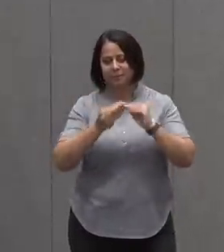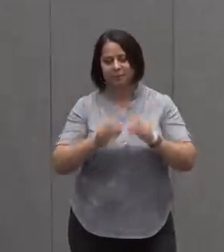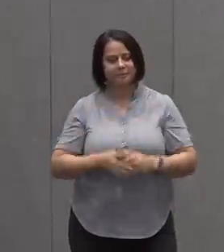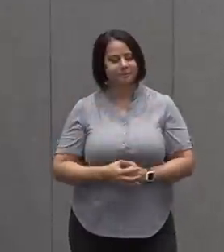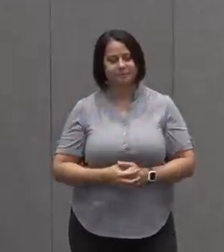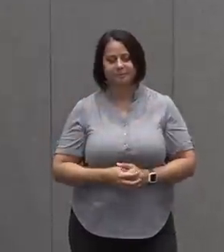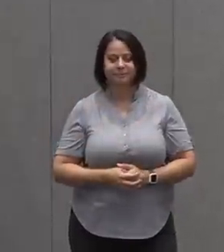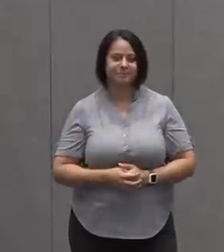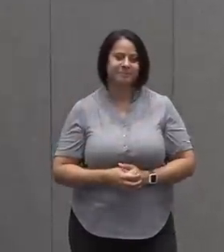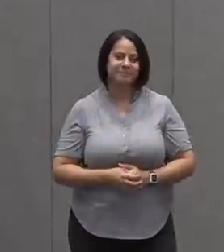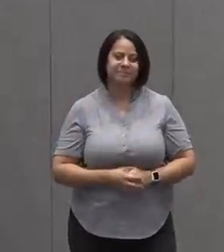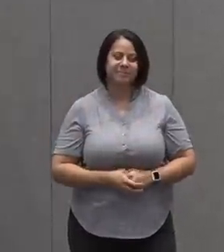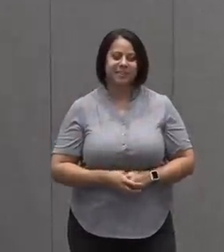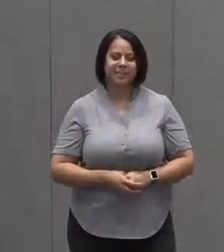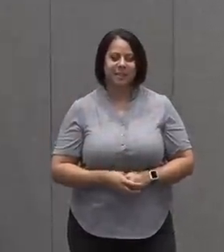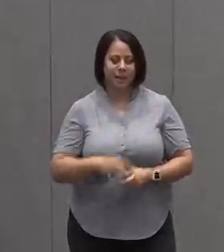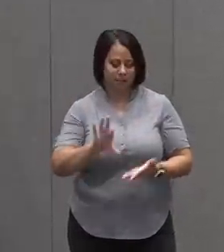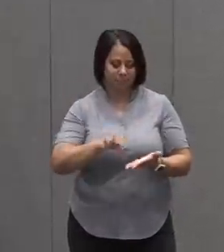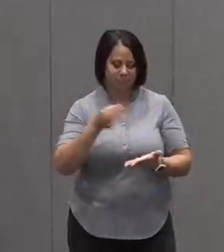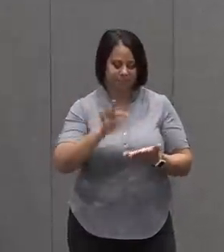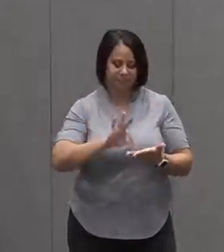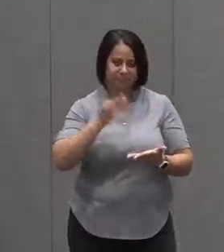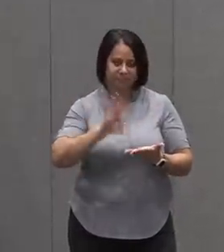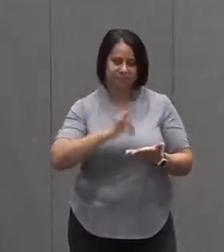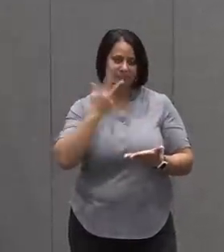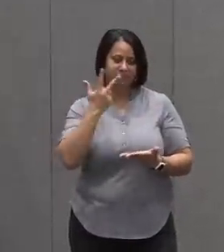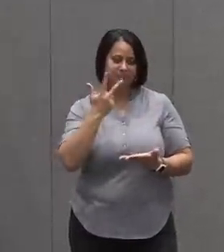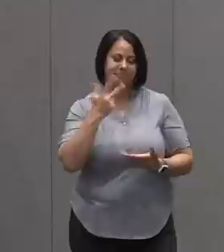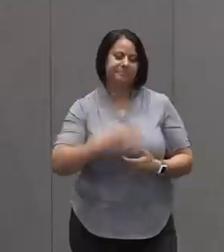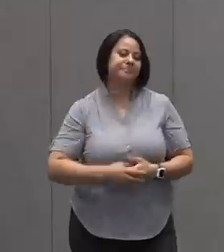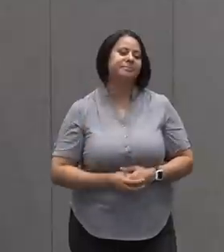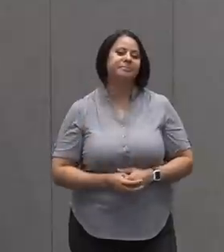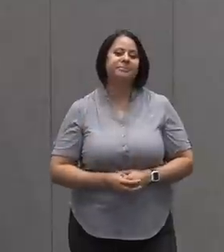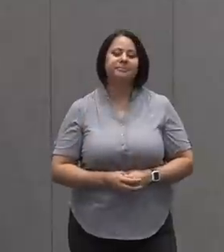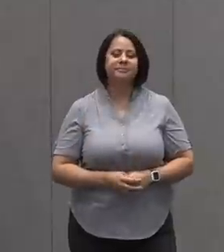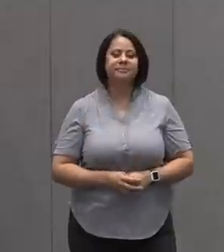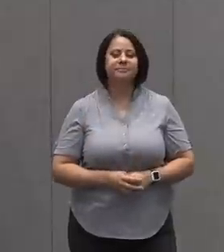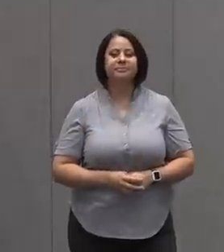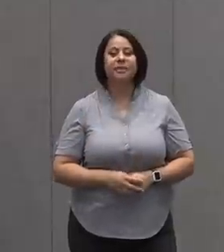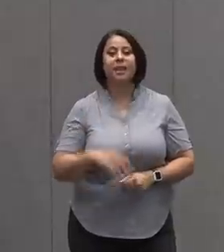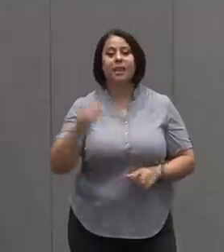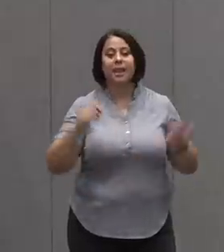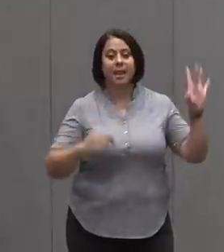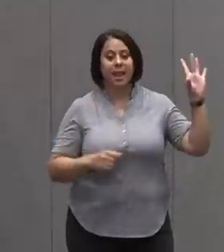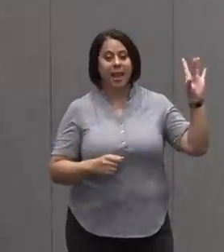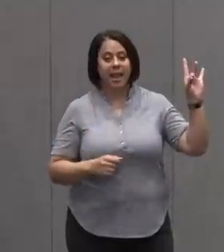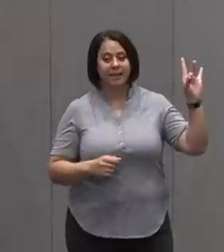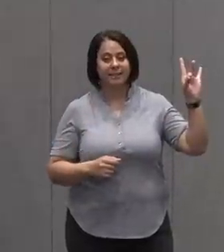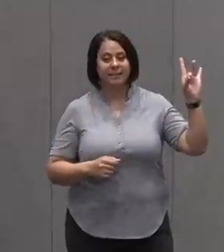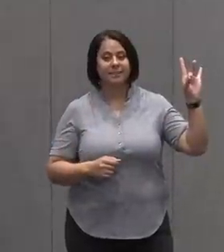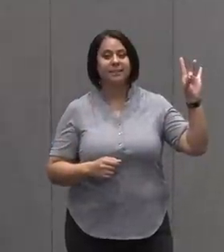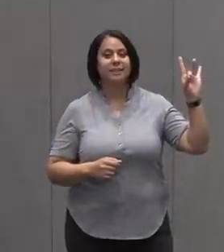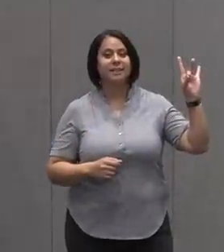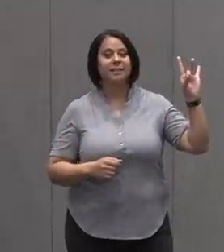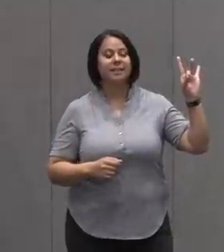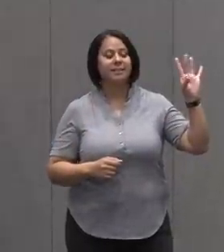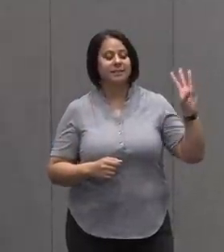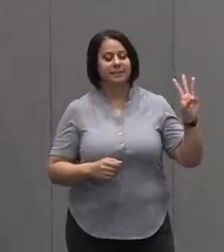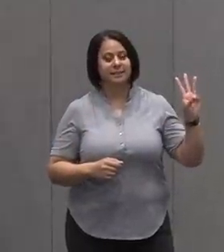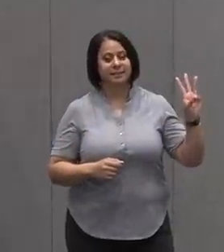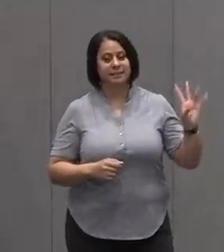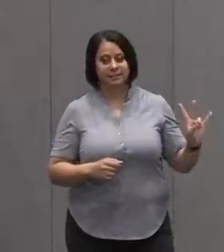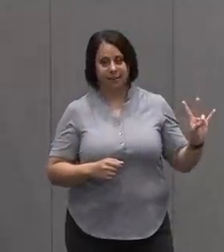see. Ooh, I got some big numbers here. Okay, I have an 8, a 6, and a